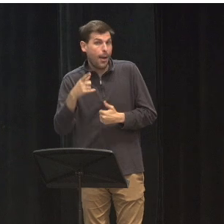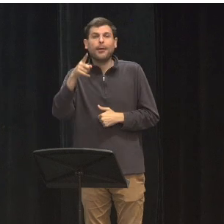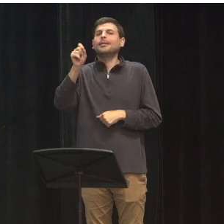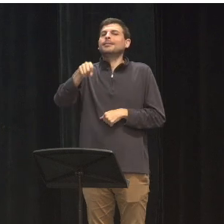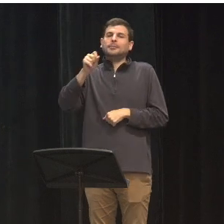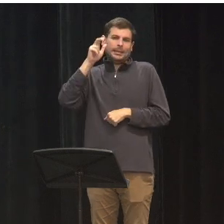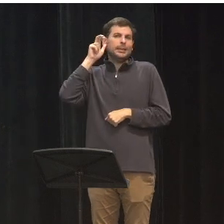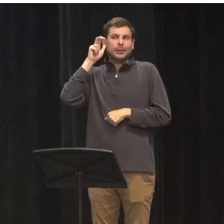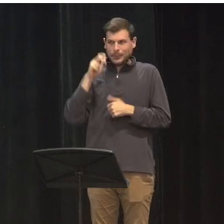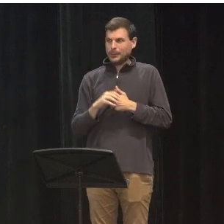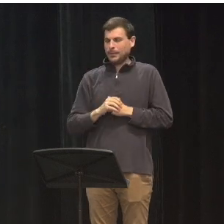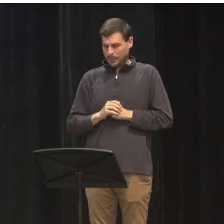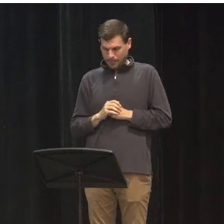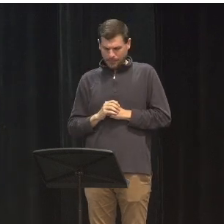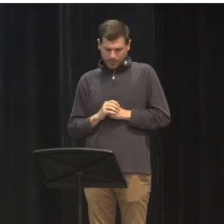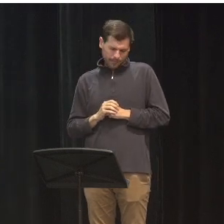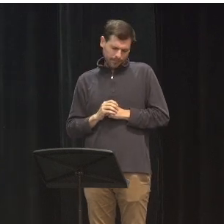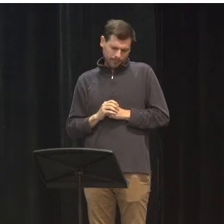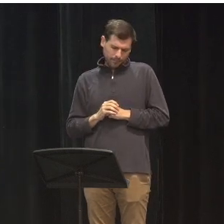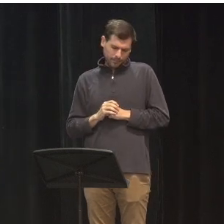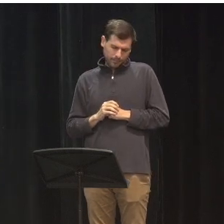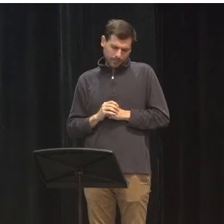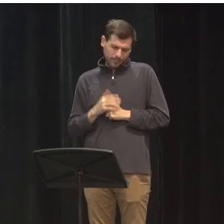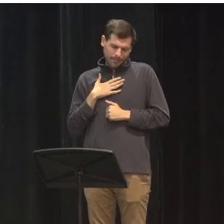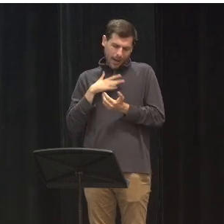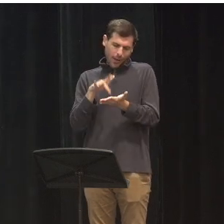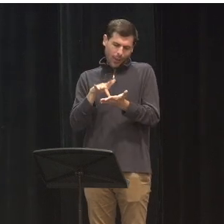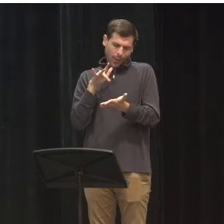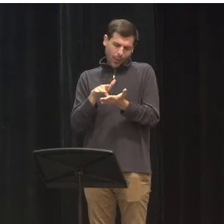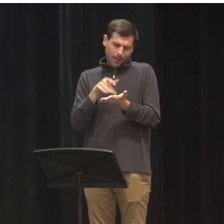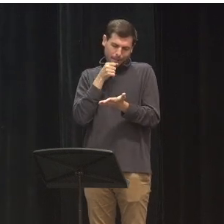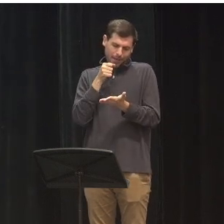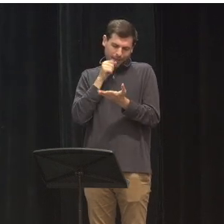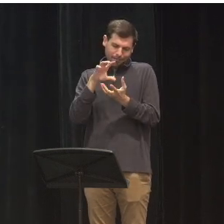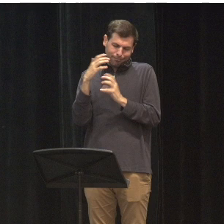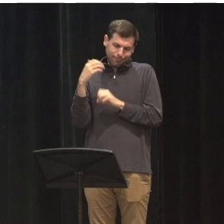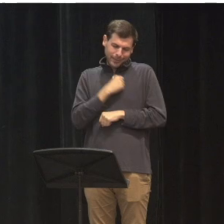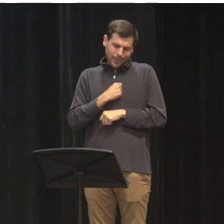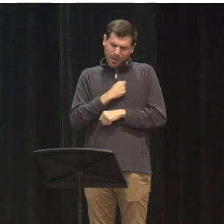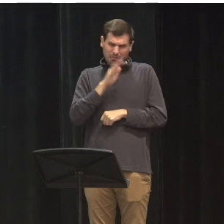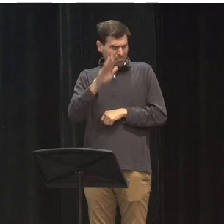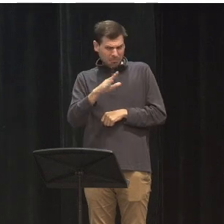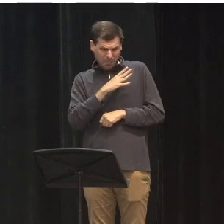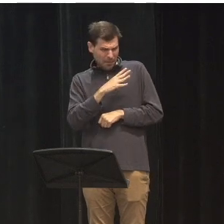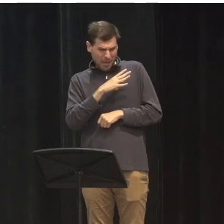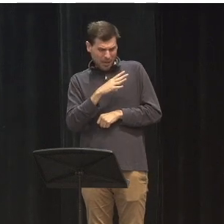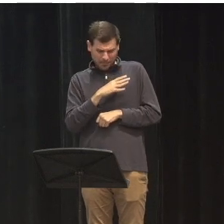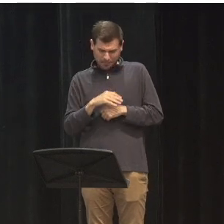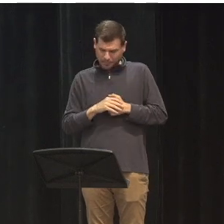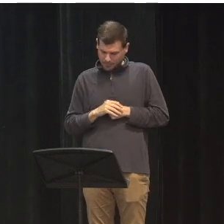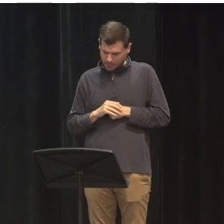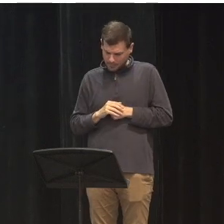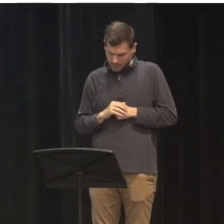hear you. Yeah, I have like a microphone hooked up. I don't know why. That's okay. Microphone, so I changed it to a different